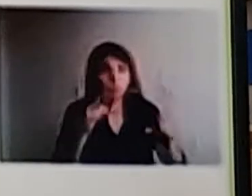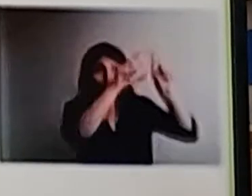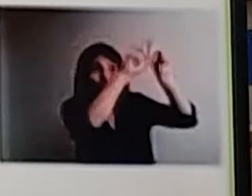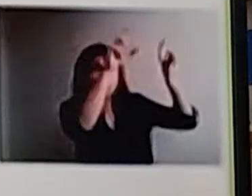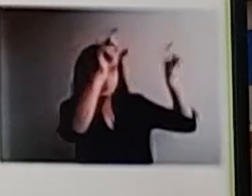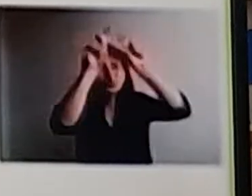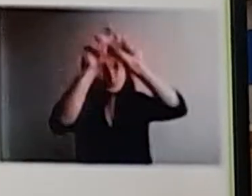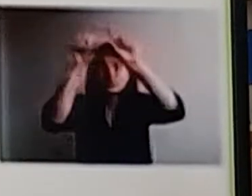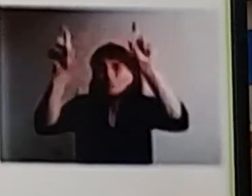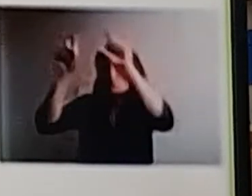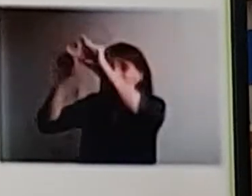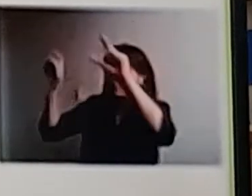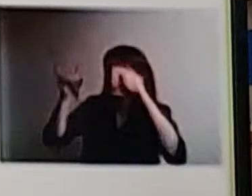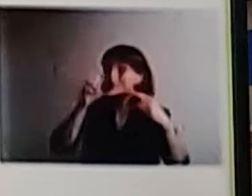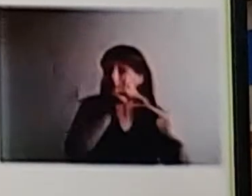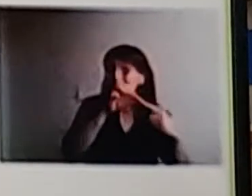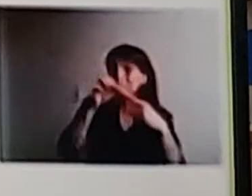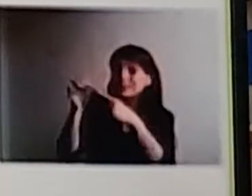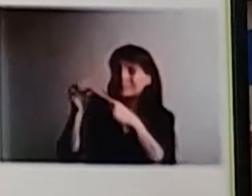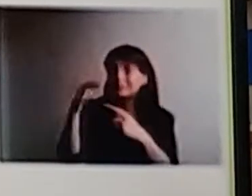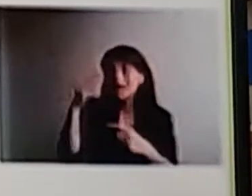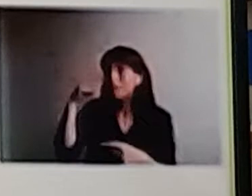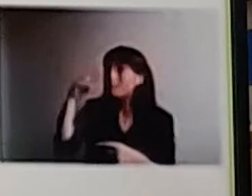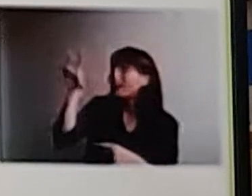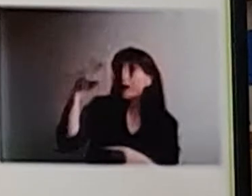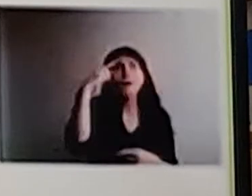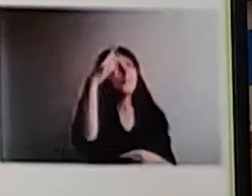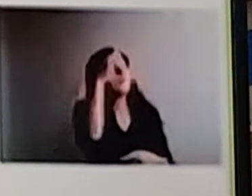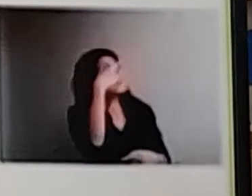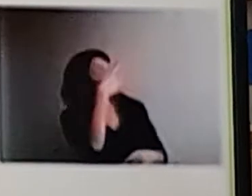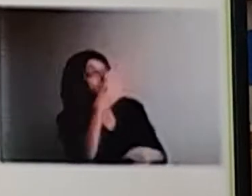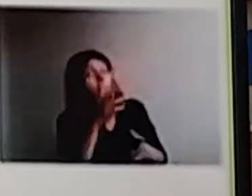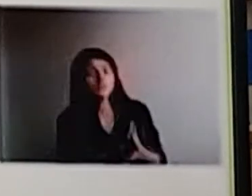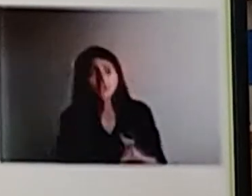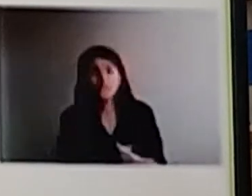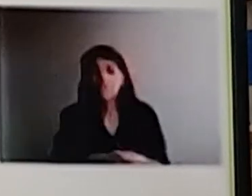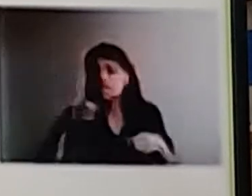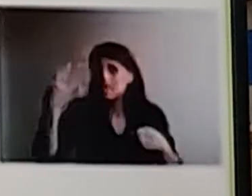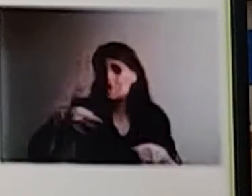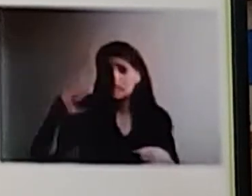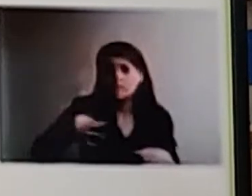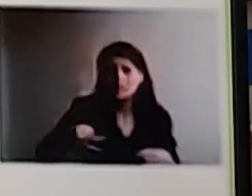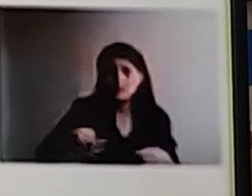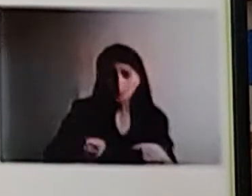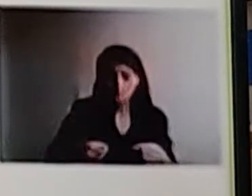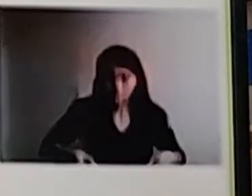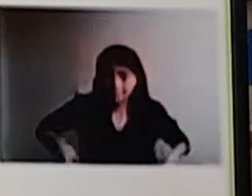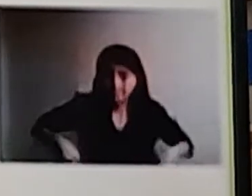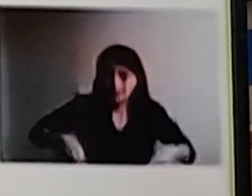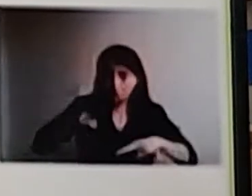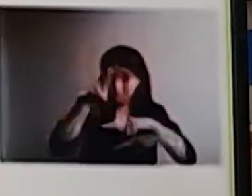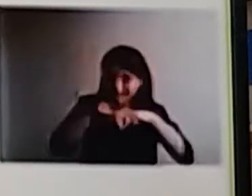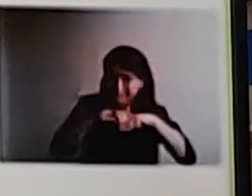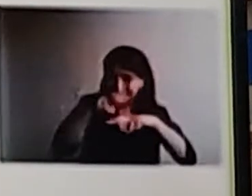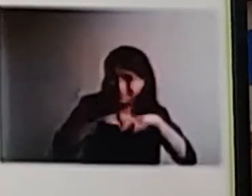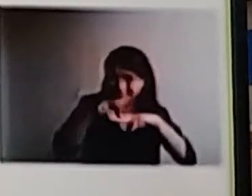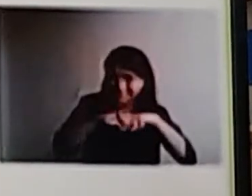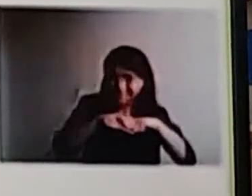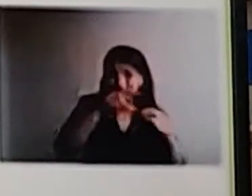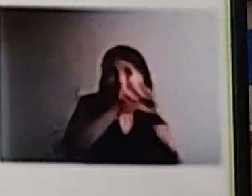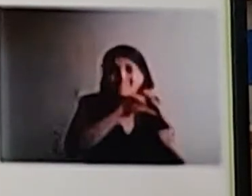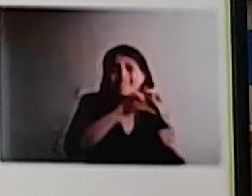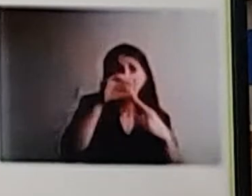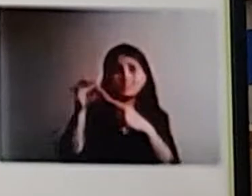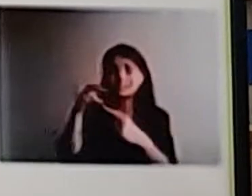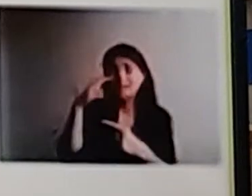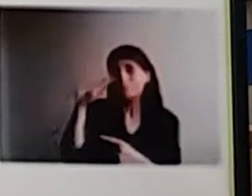wheelchair which they can use for the sea. As you can see here, now they will help him to